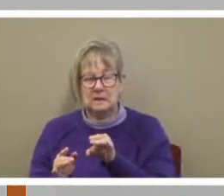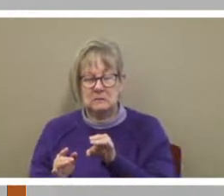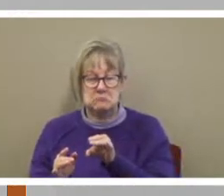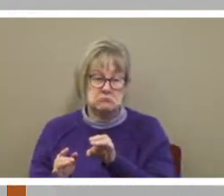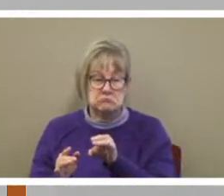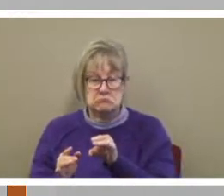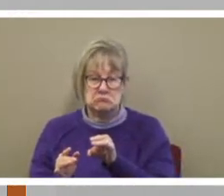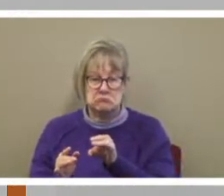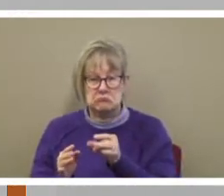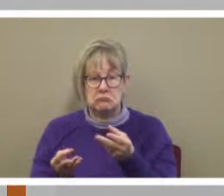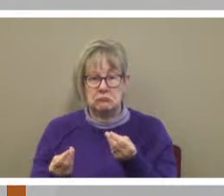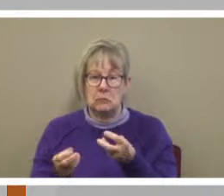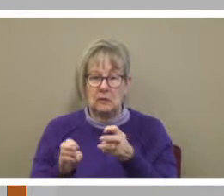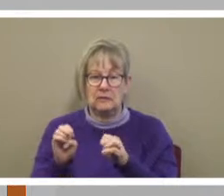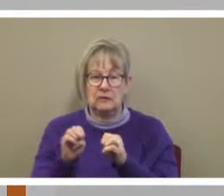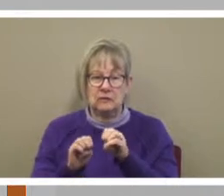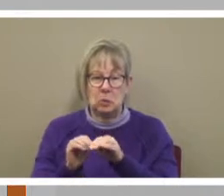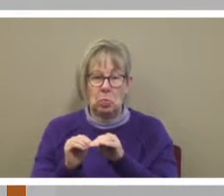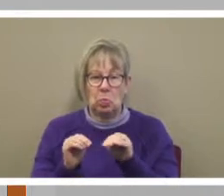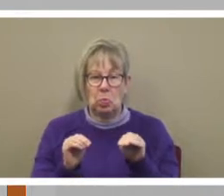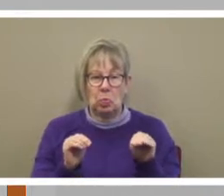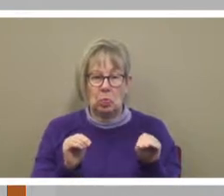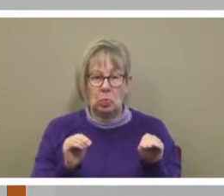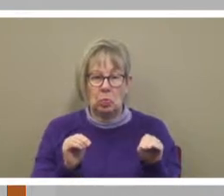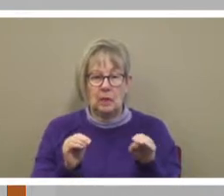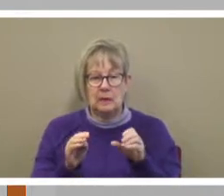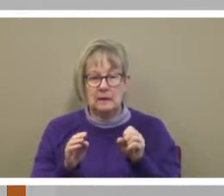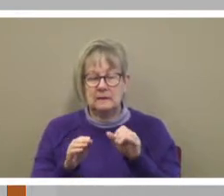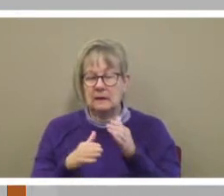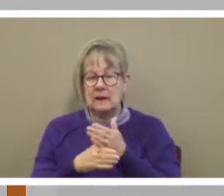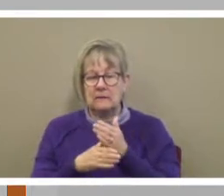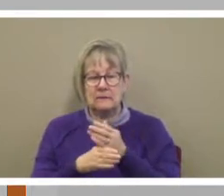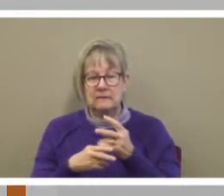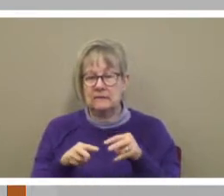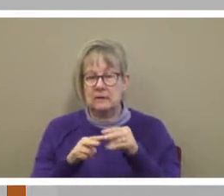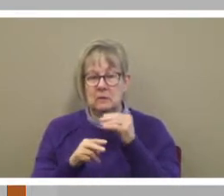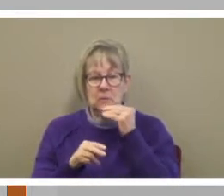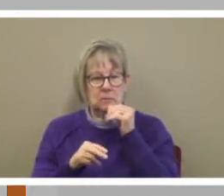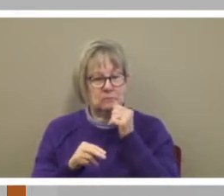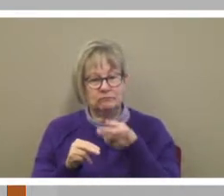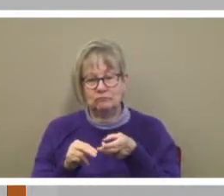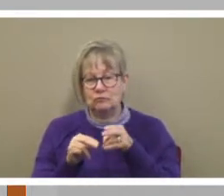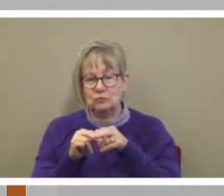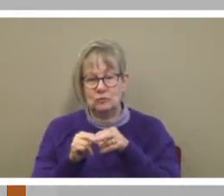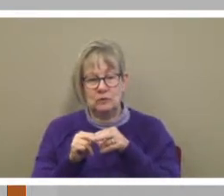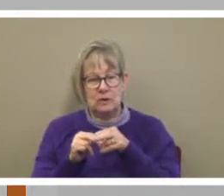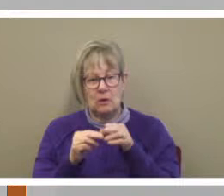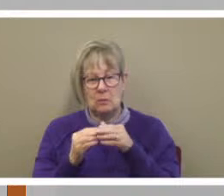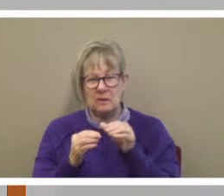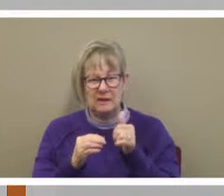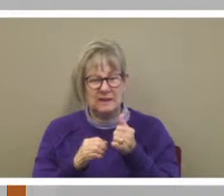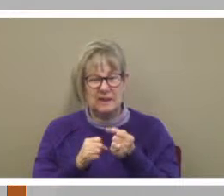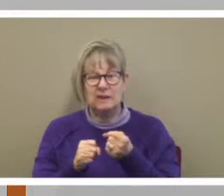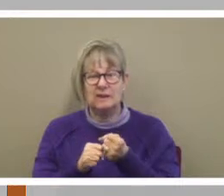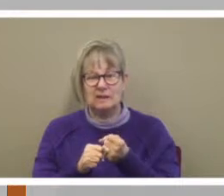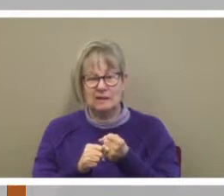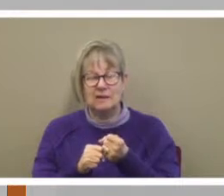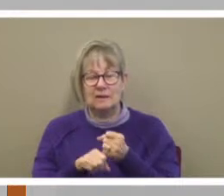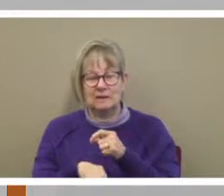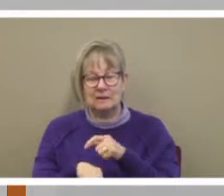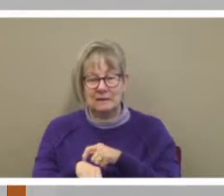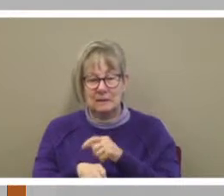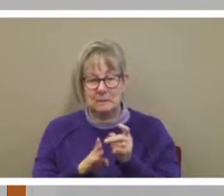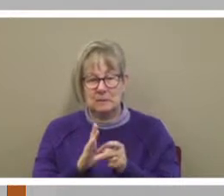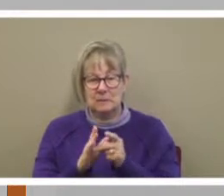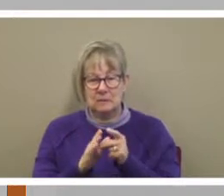essentially property valuations was flat. The average value home did not increase at all during that almost decade time period. Prior